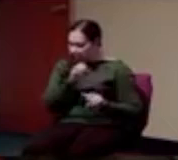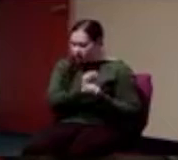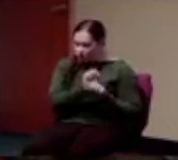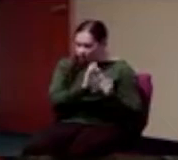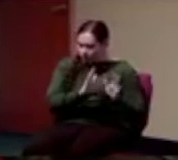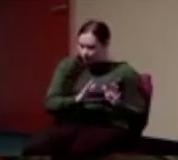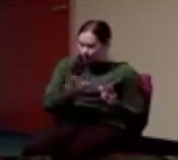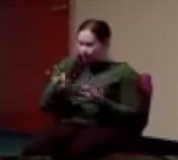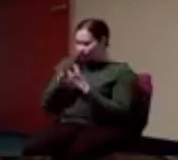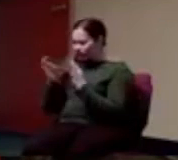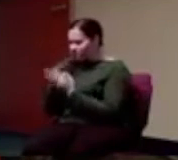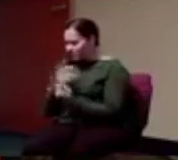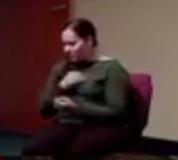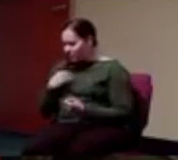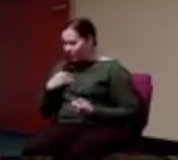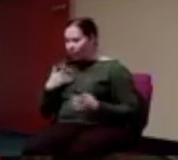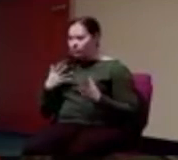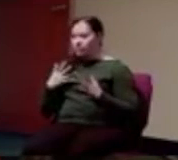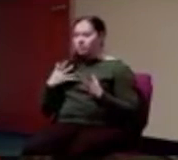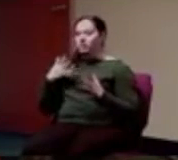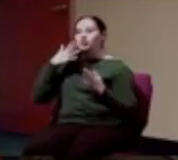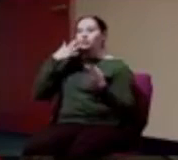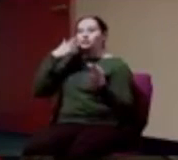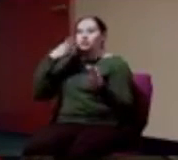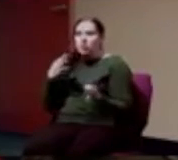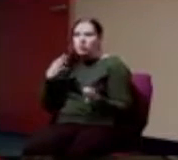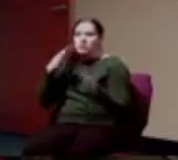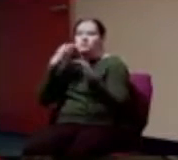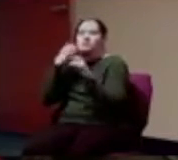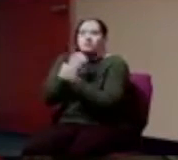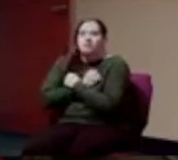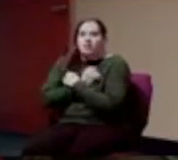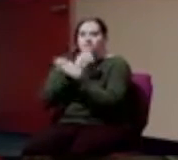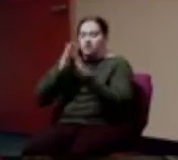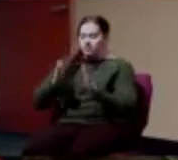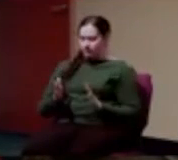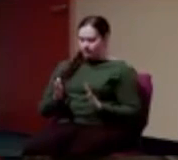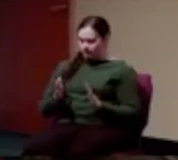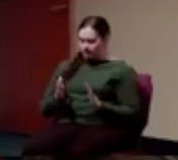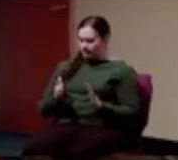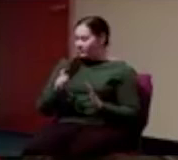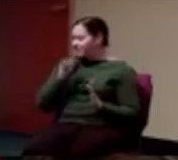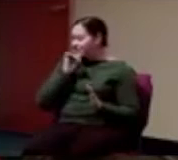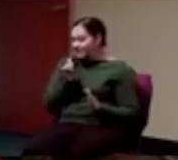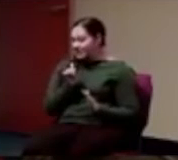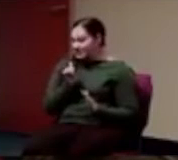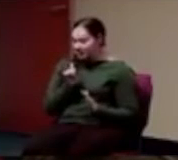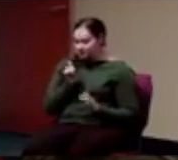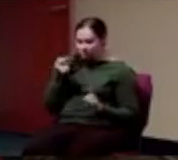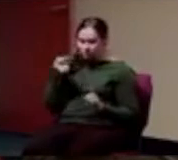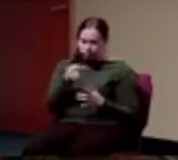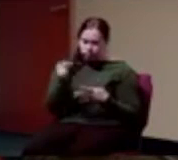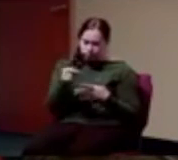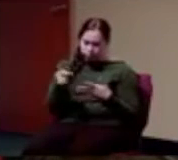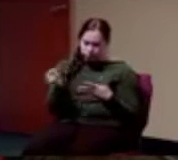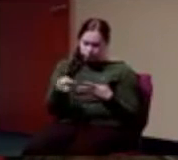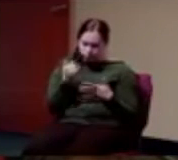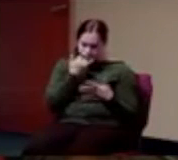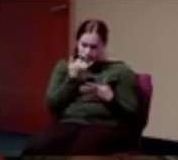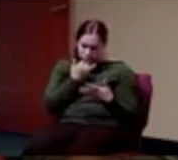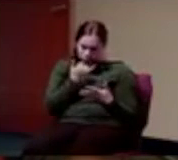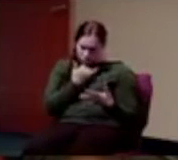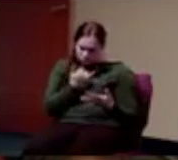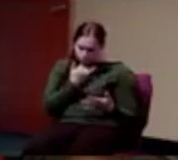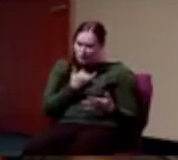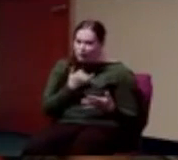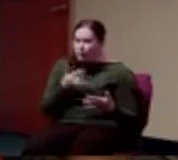instead you chose to love them? What if instead of pointing out all their flaws and the things that were wrong with them, you chose to